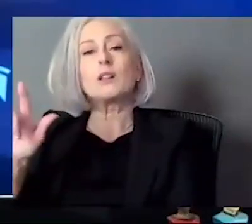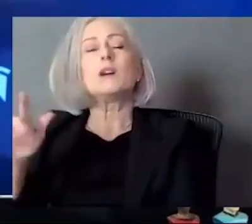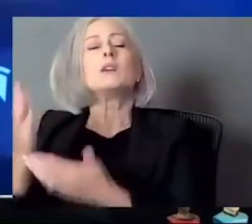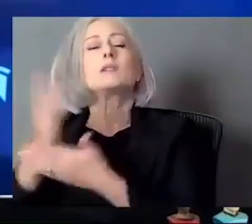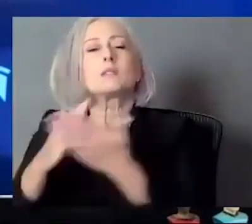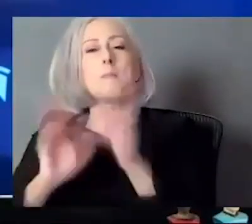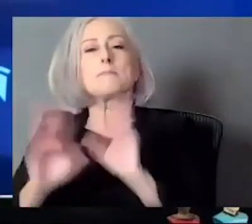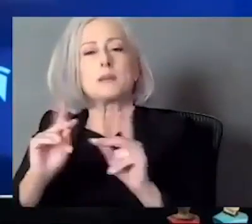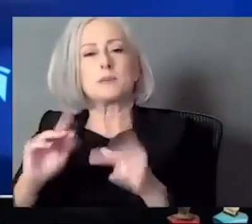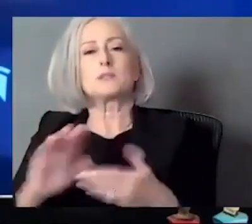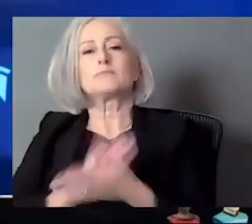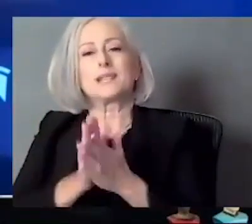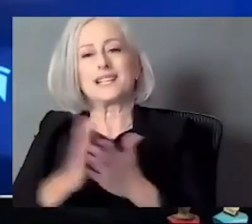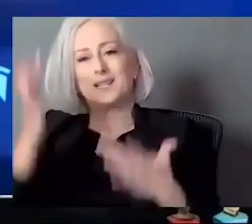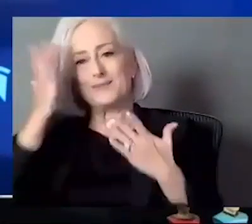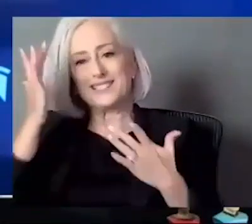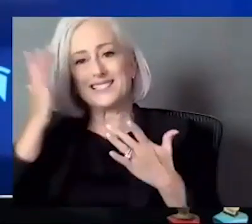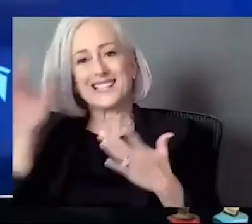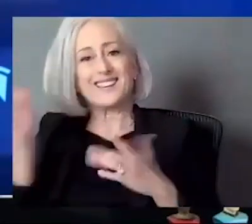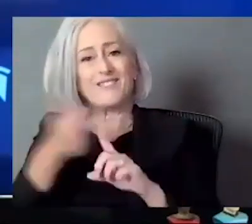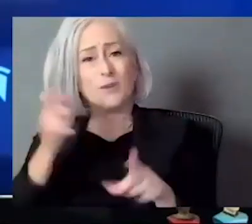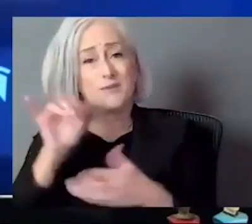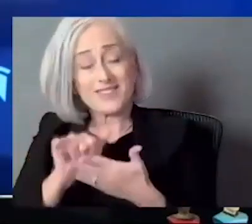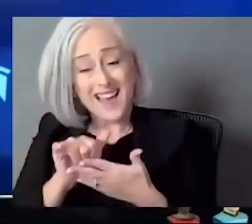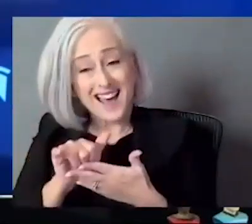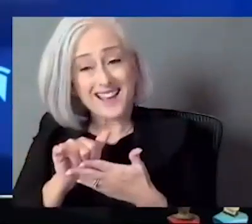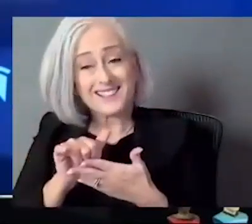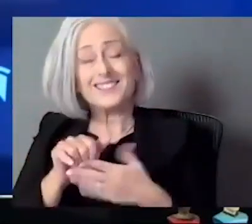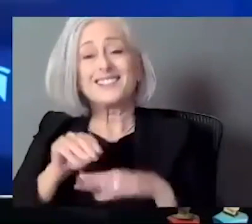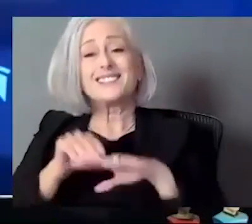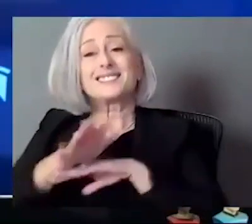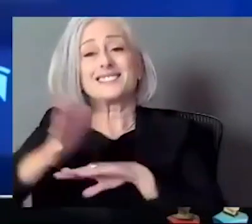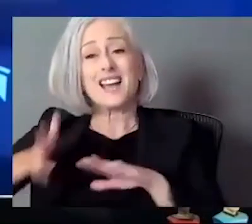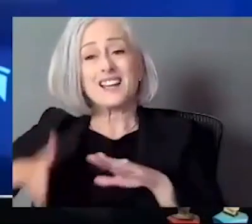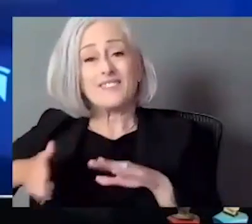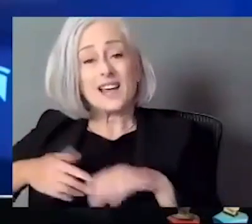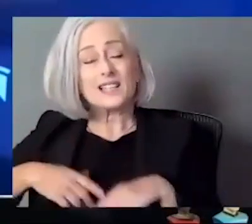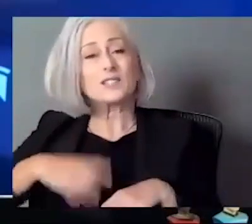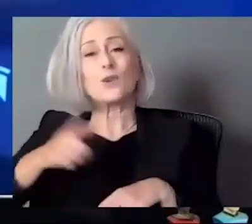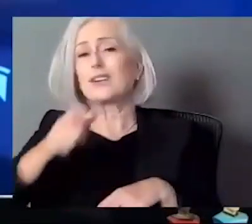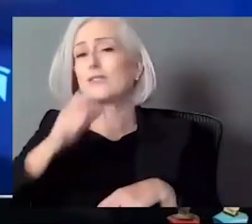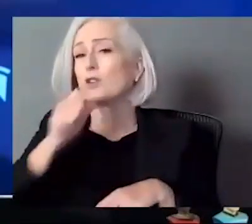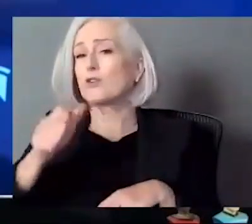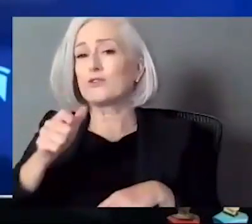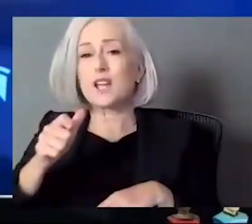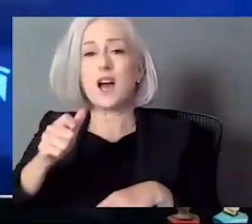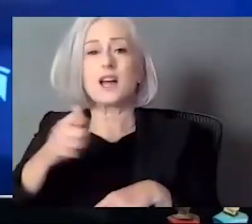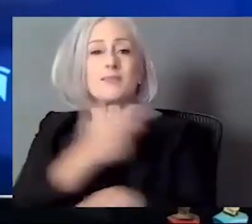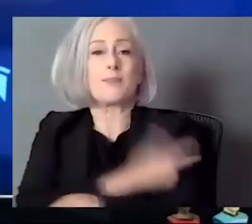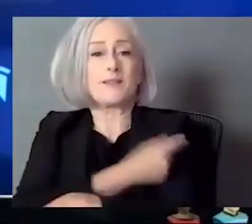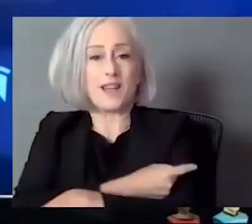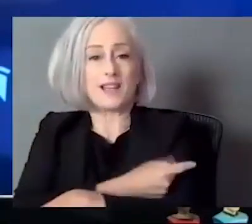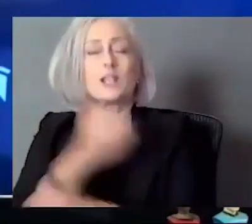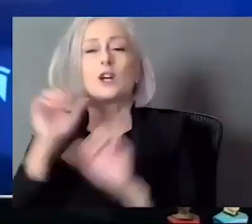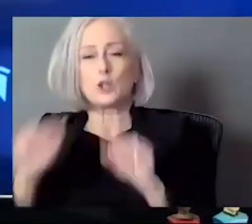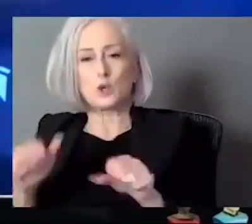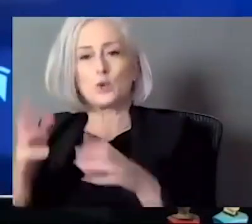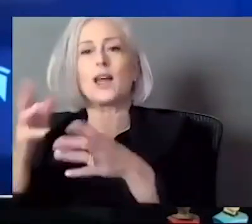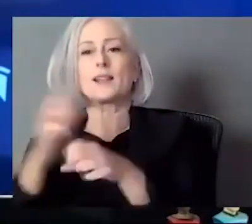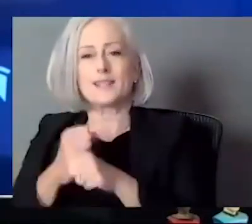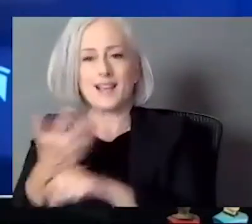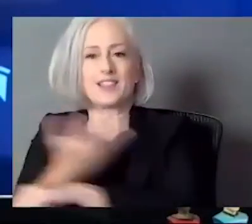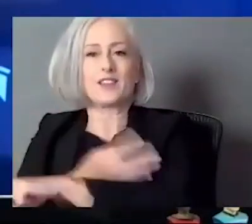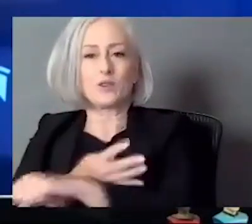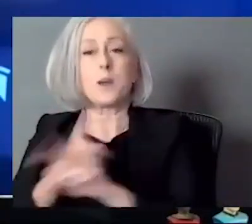better than not doing it. Especially if you have chronic health conditions, you should get the infusion if you've not been vaccinated. But the simple answer to the problem is, if you just